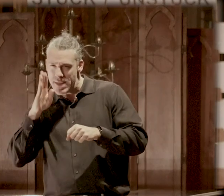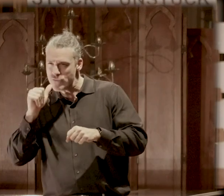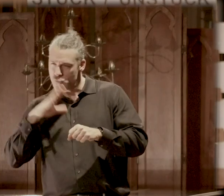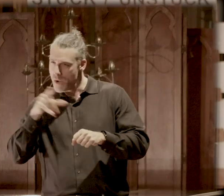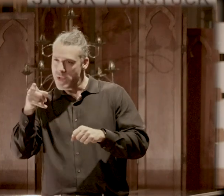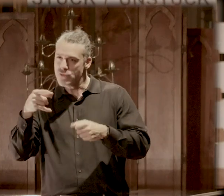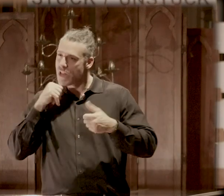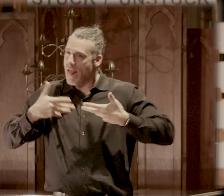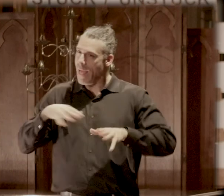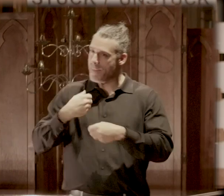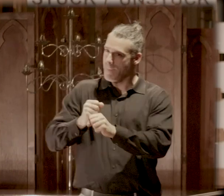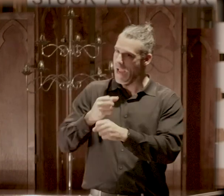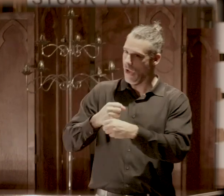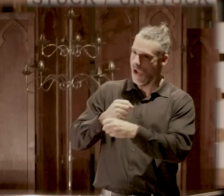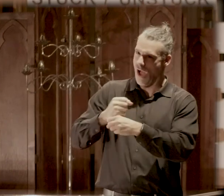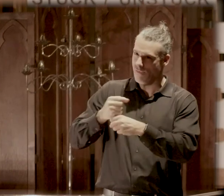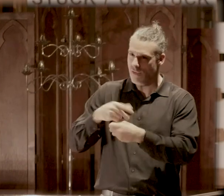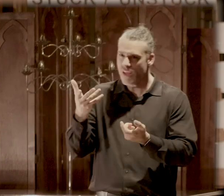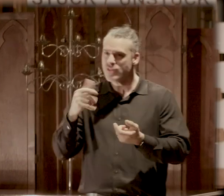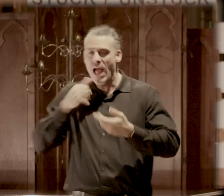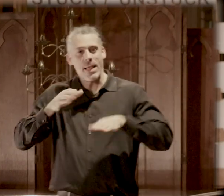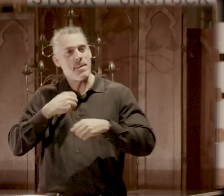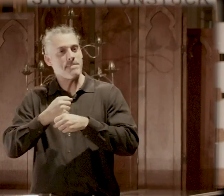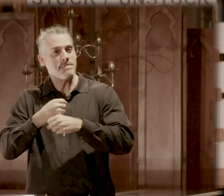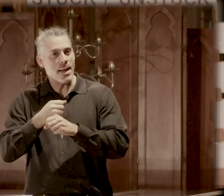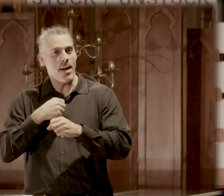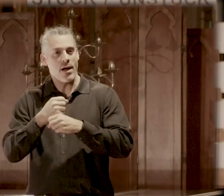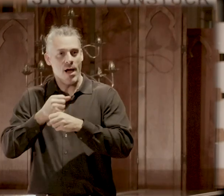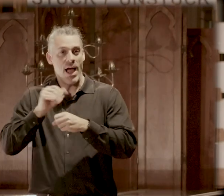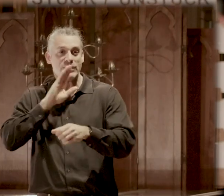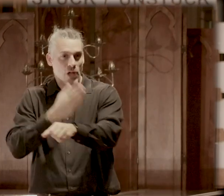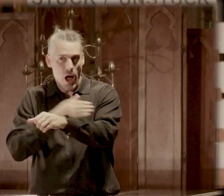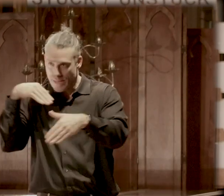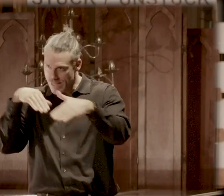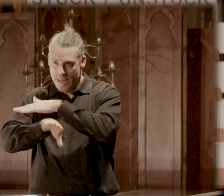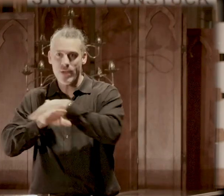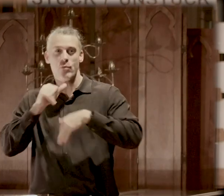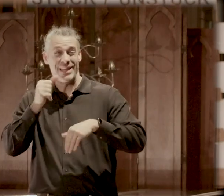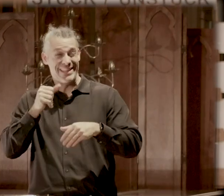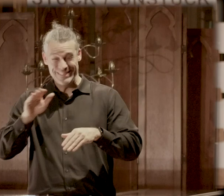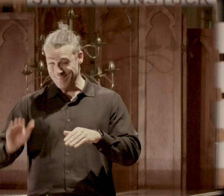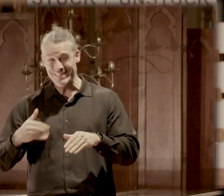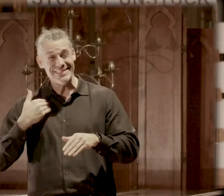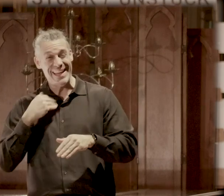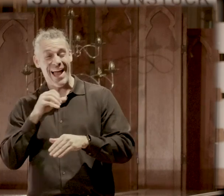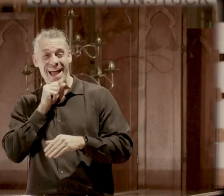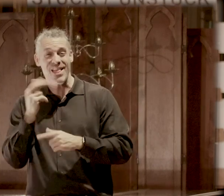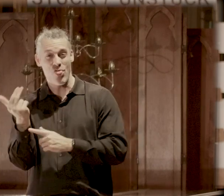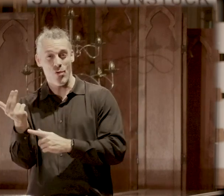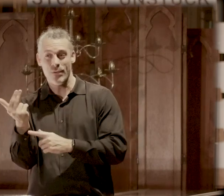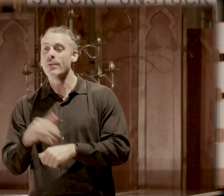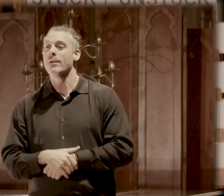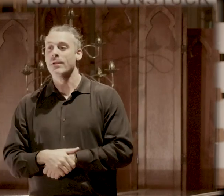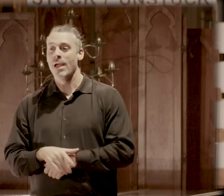espresso bitch just standing there, like, make my fucking coffee. And her daughter comes in, like 13 years old, and